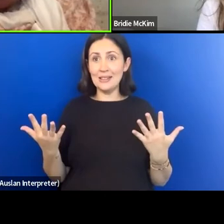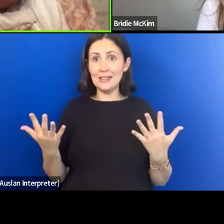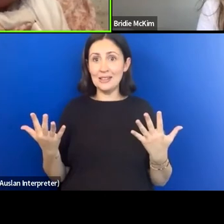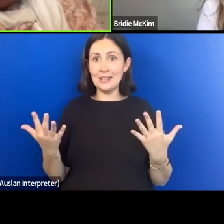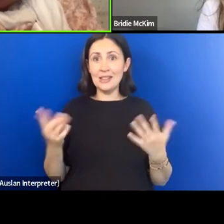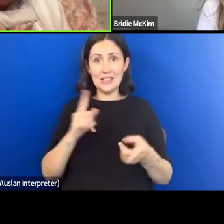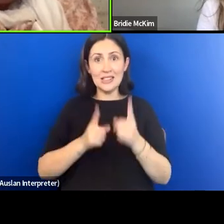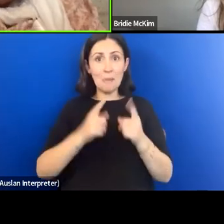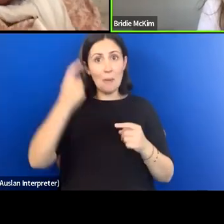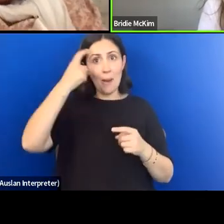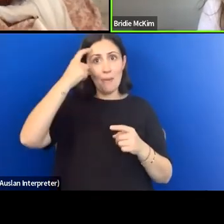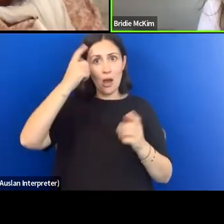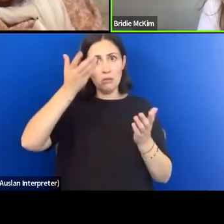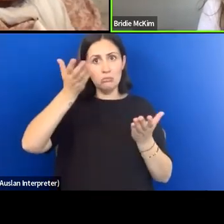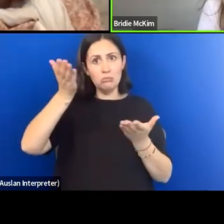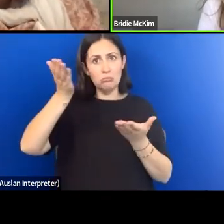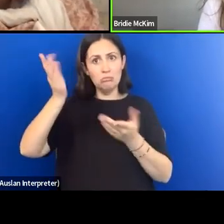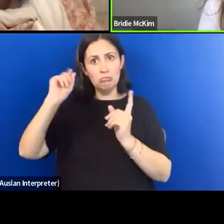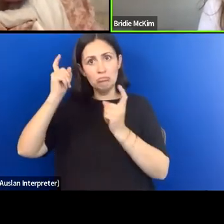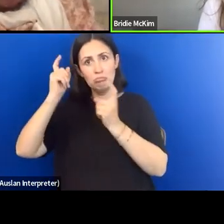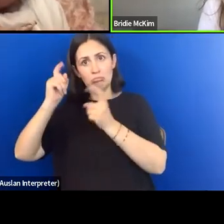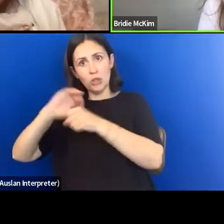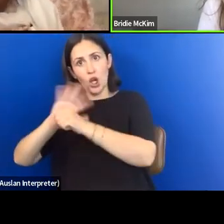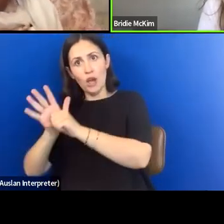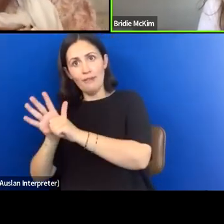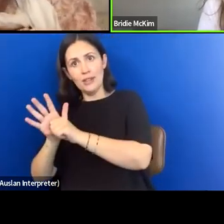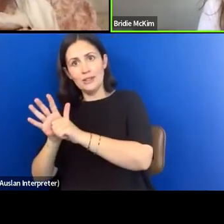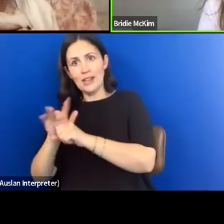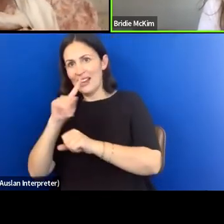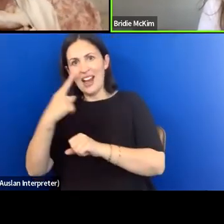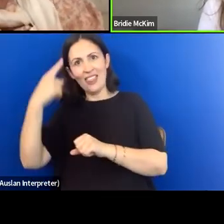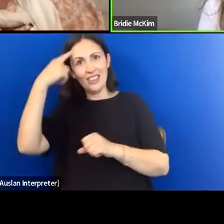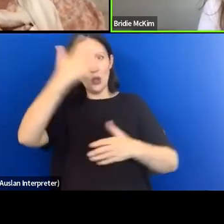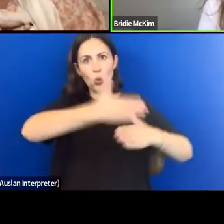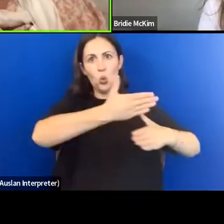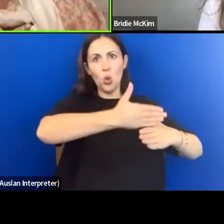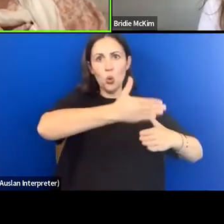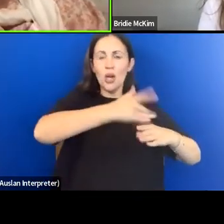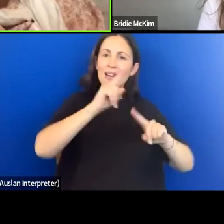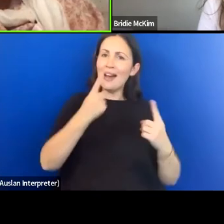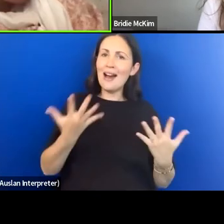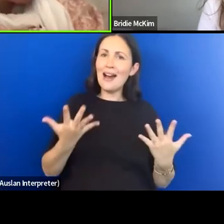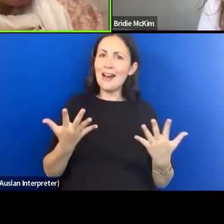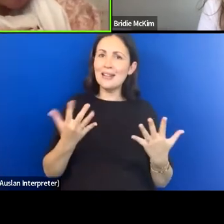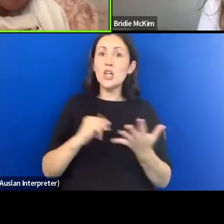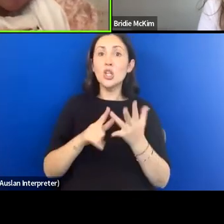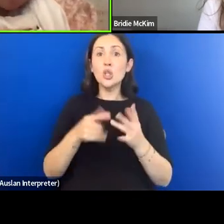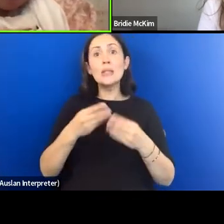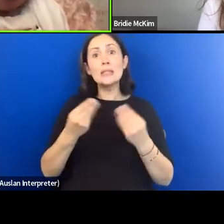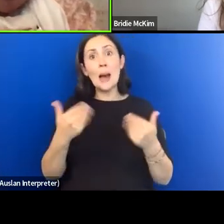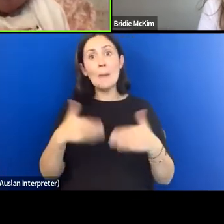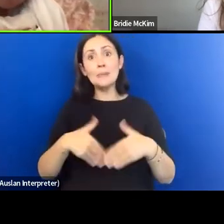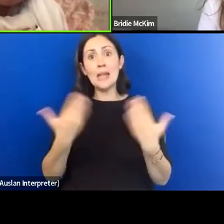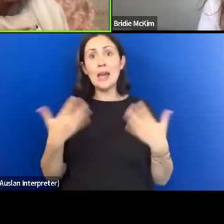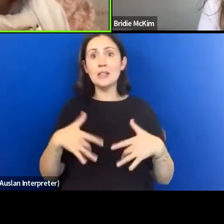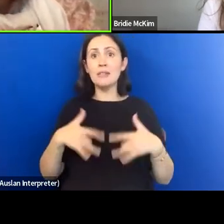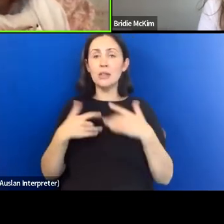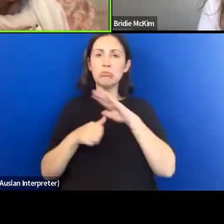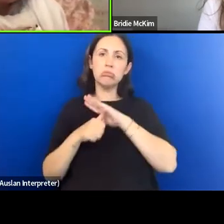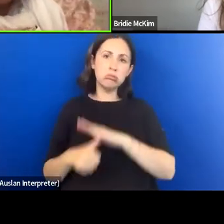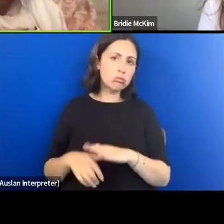productive all the time. Mm-hmm. And so in those times where you're not as productive and not